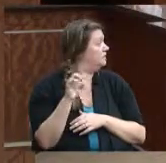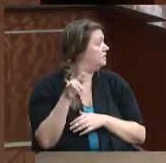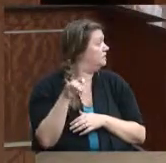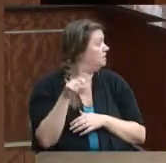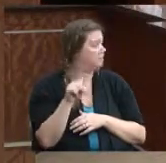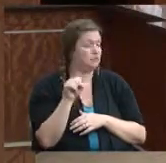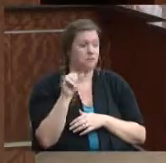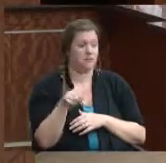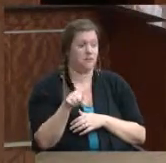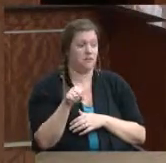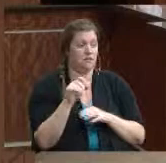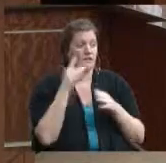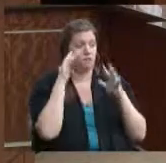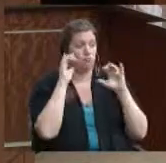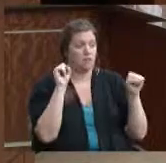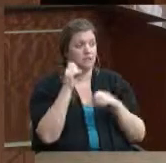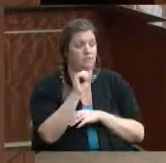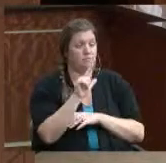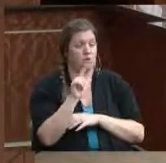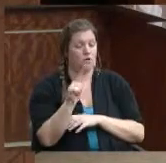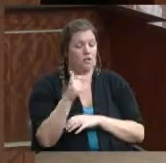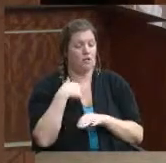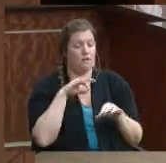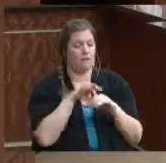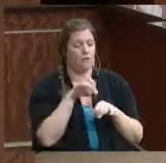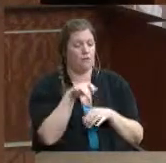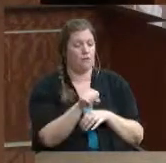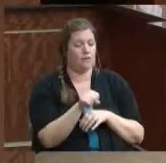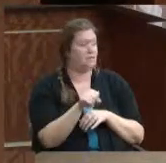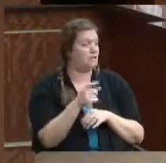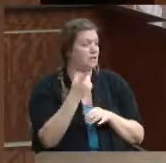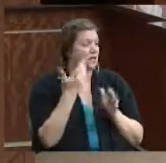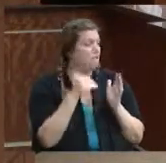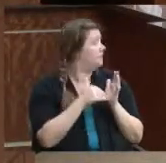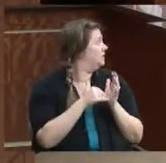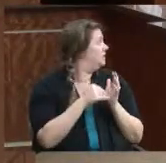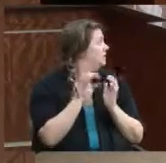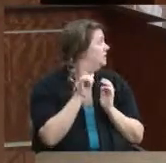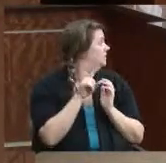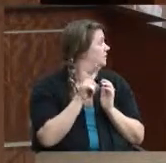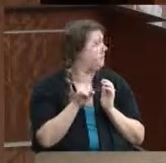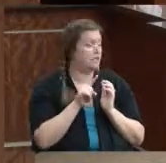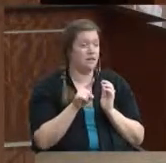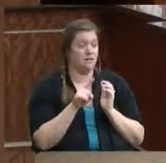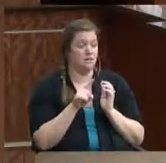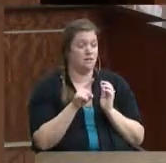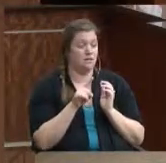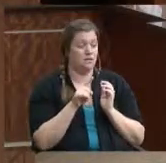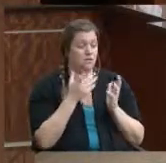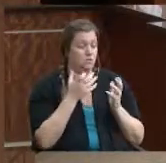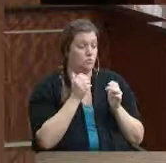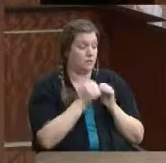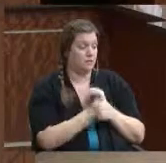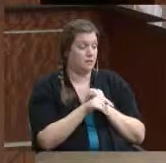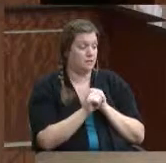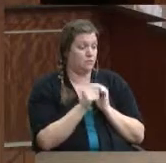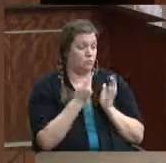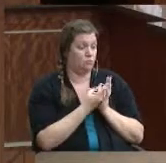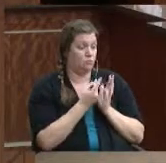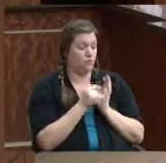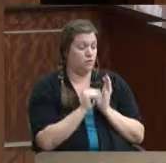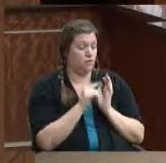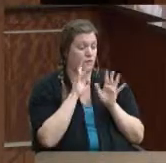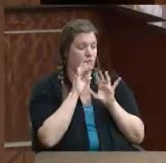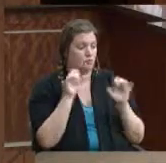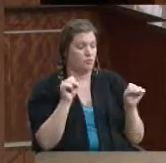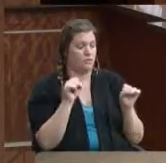Nicholas? Yes. President Smalls? I vote yes. And again, Councilman Lez, would you care to make the motion to approve? Mr.